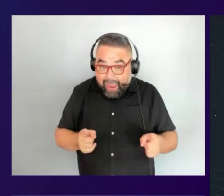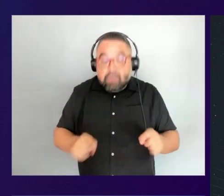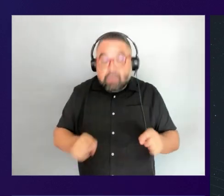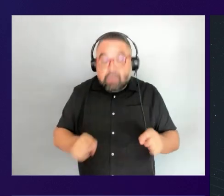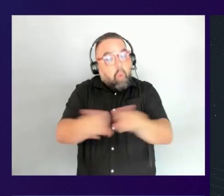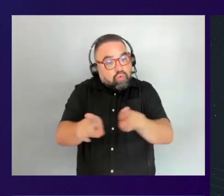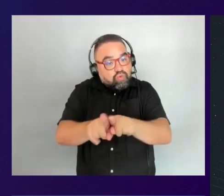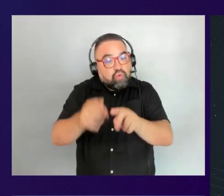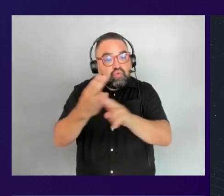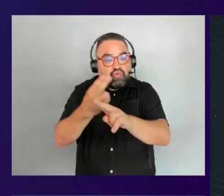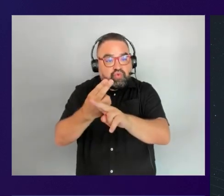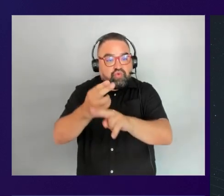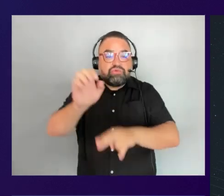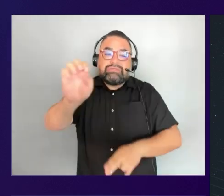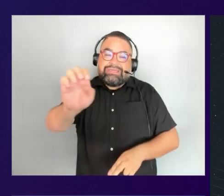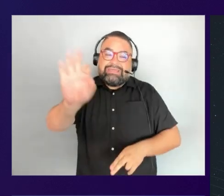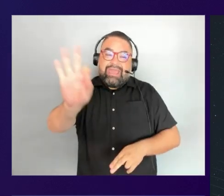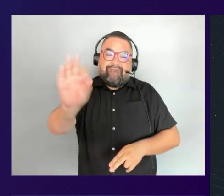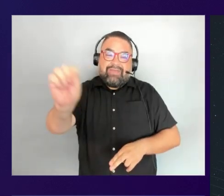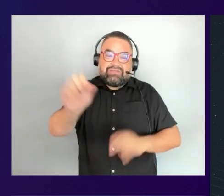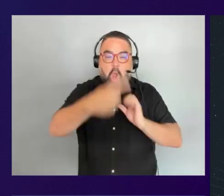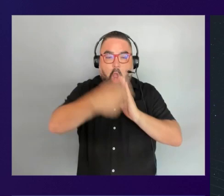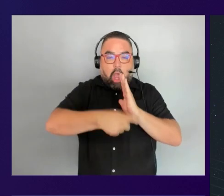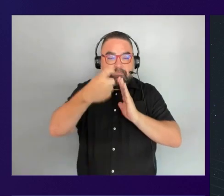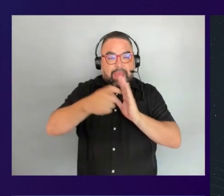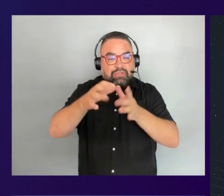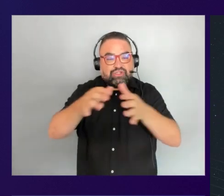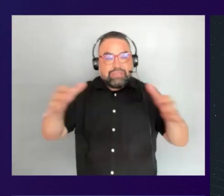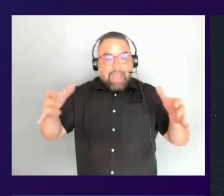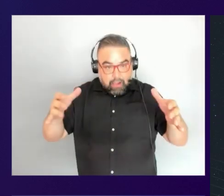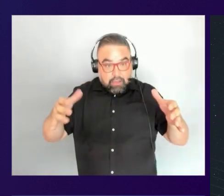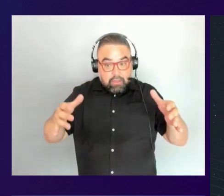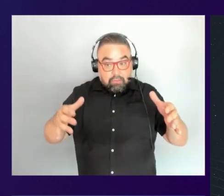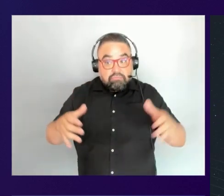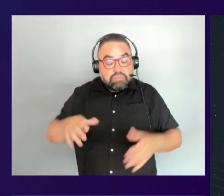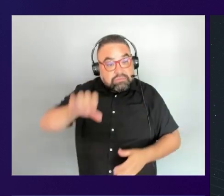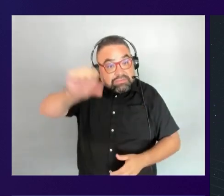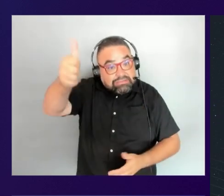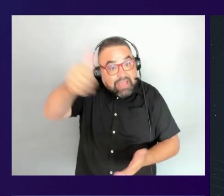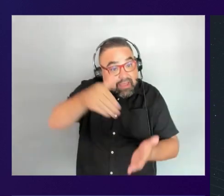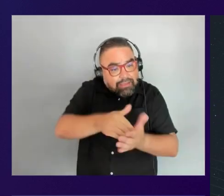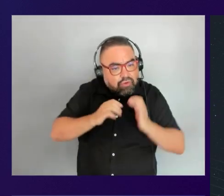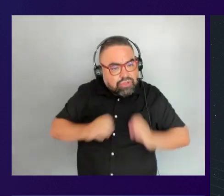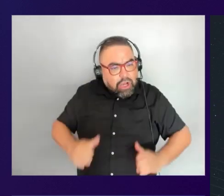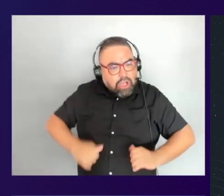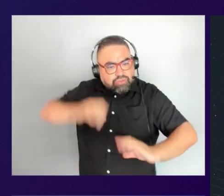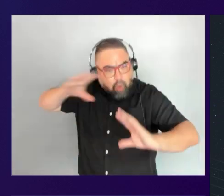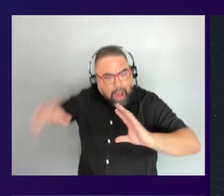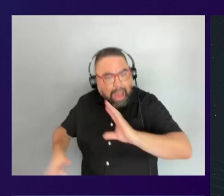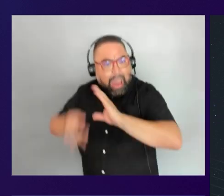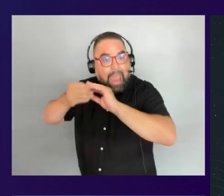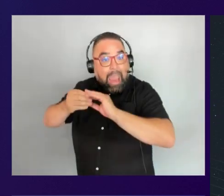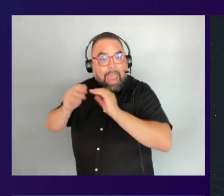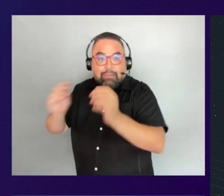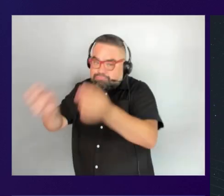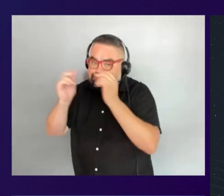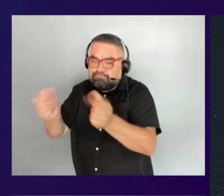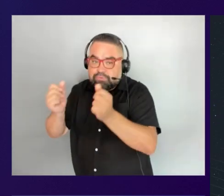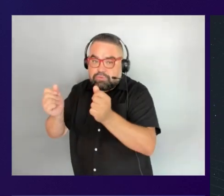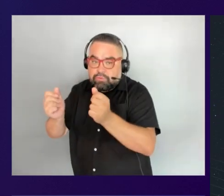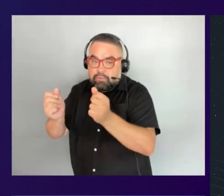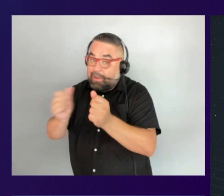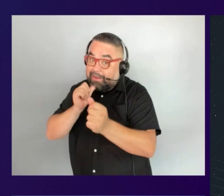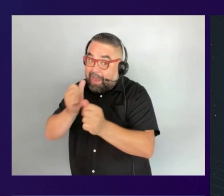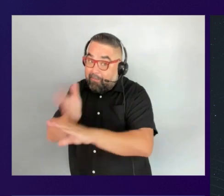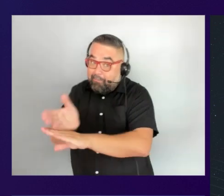auto-scaling. They increased their agility where they can now add 10,000 customers on demand versus taking weeks, if not months, to plan for